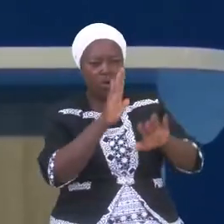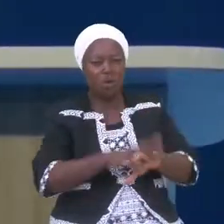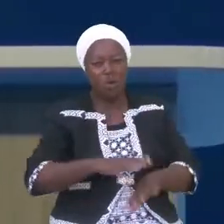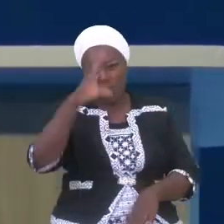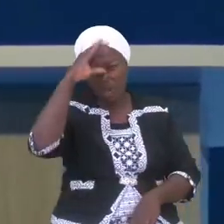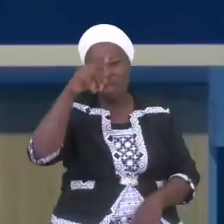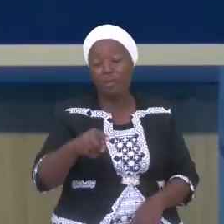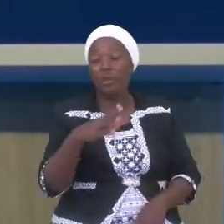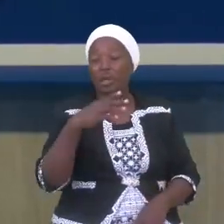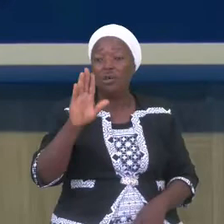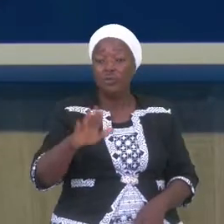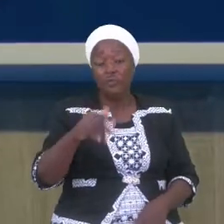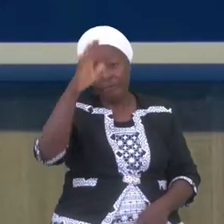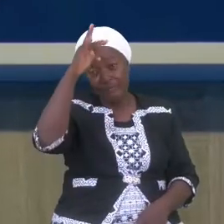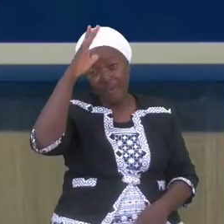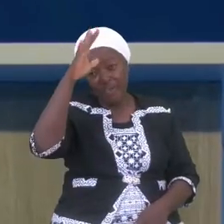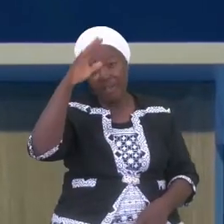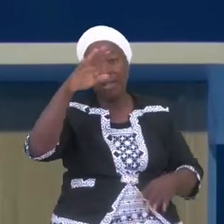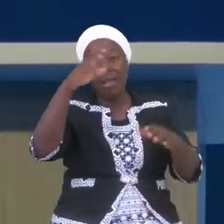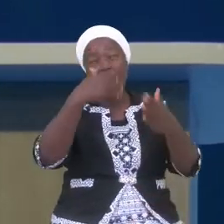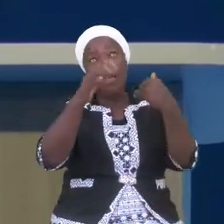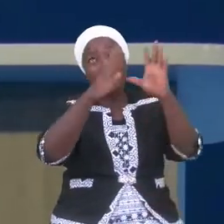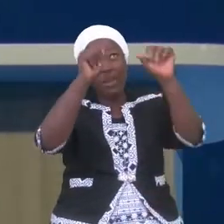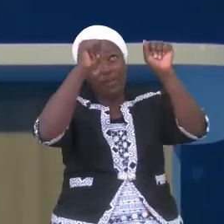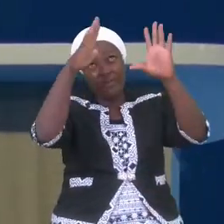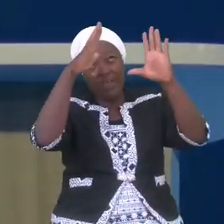Heavenly Father, has been waiting for you.